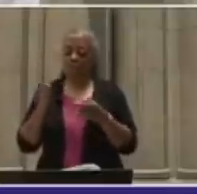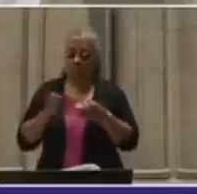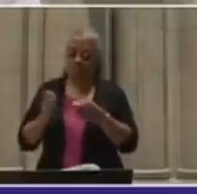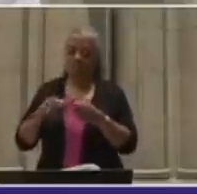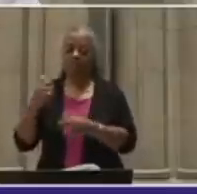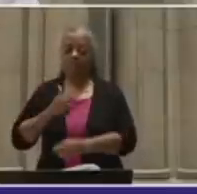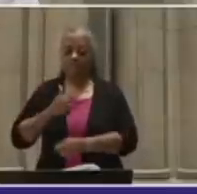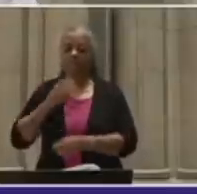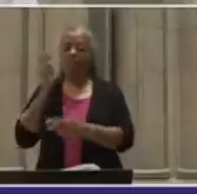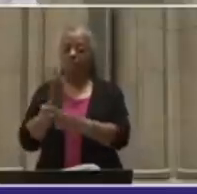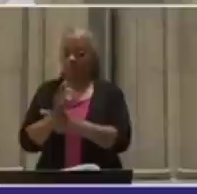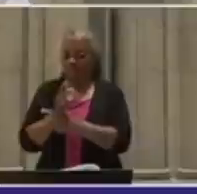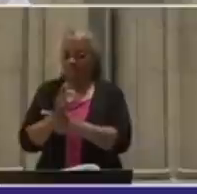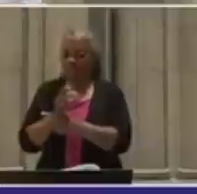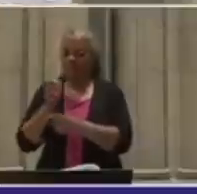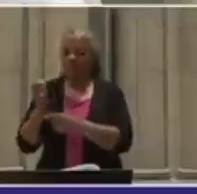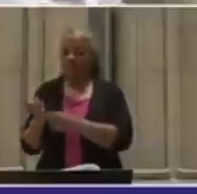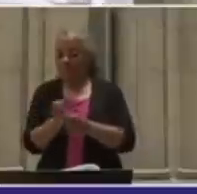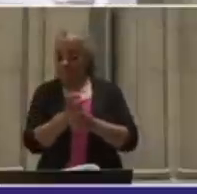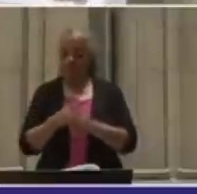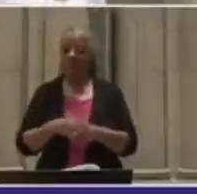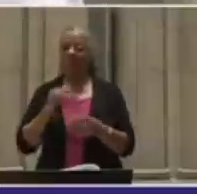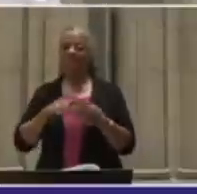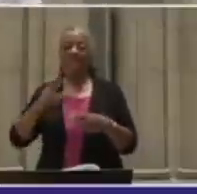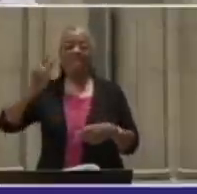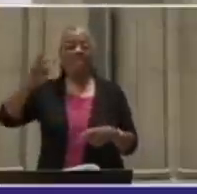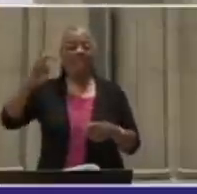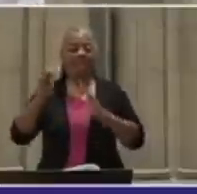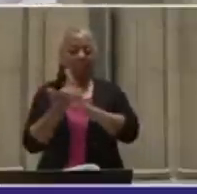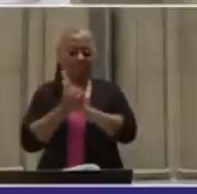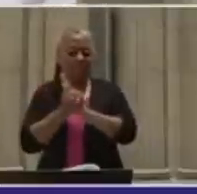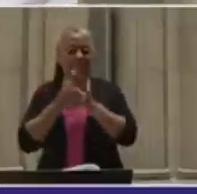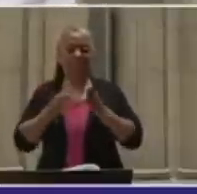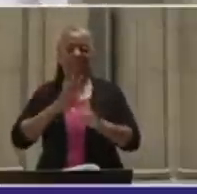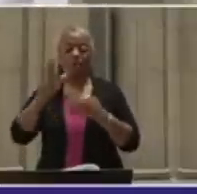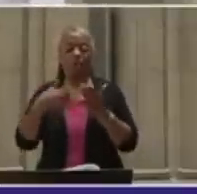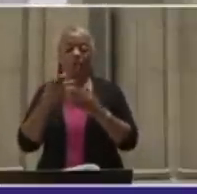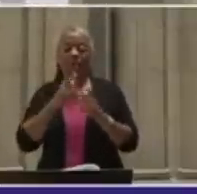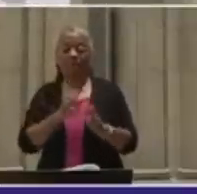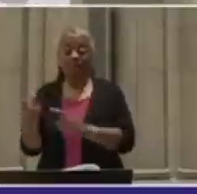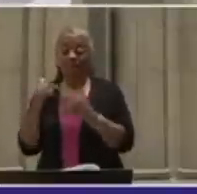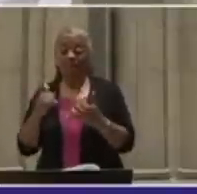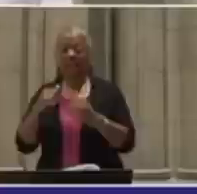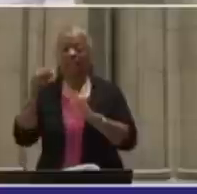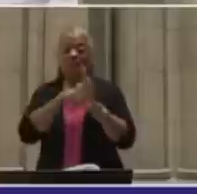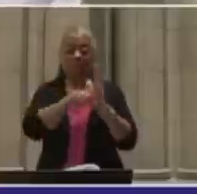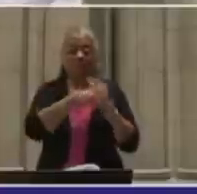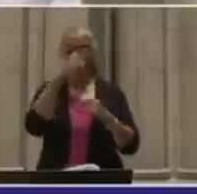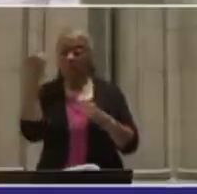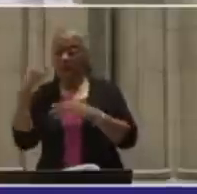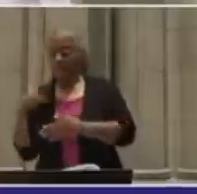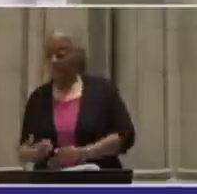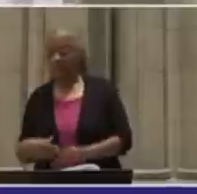to keep and to bear arms. Hence the Second Amendment that has allowed all these guns that are now killing black bodies and white